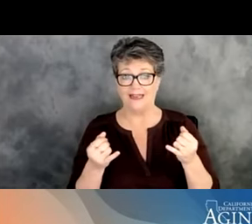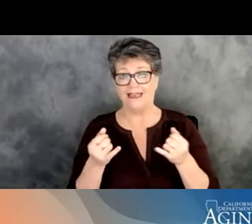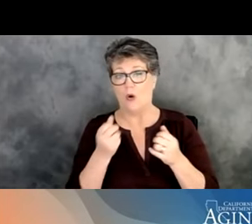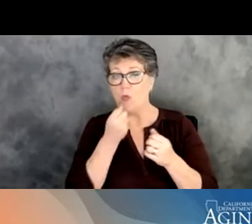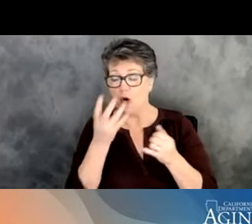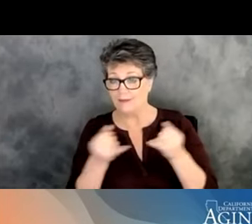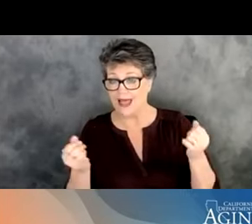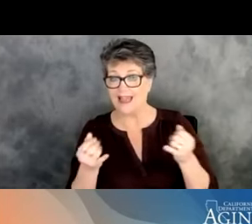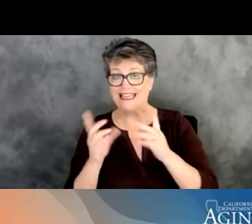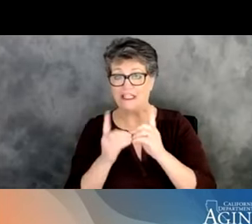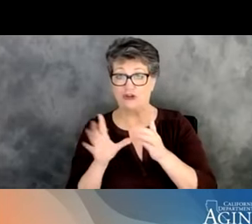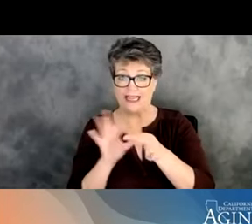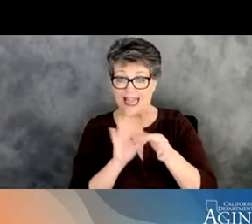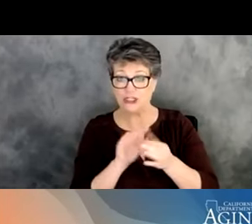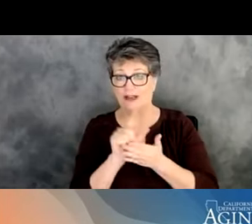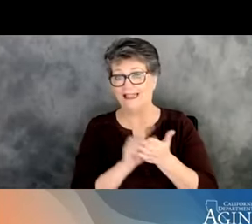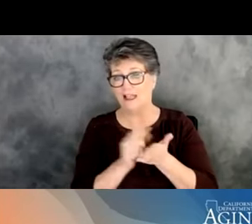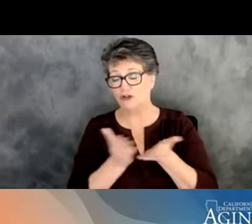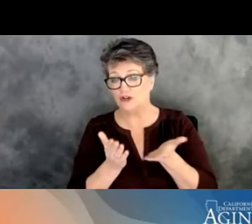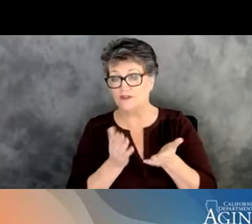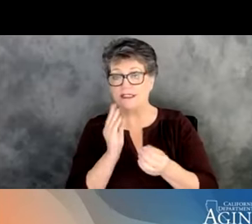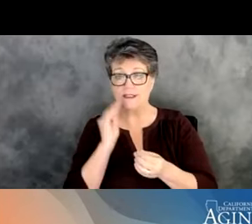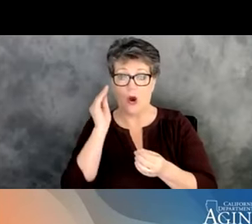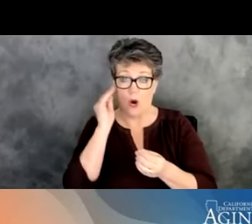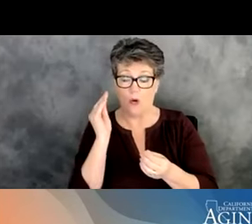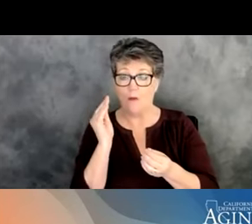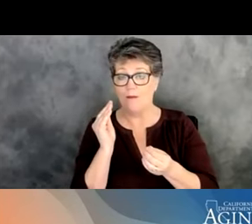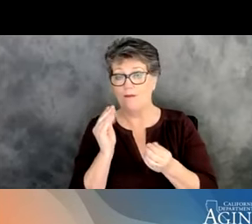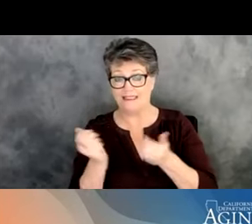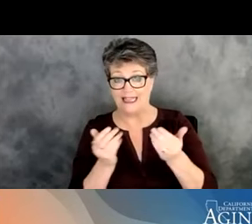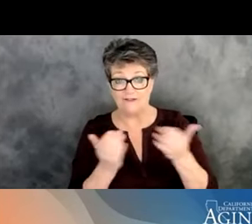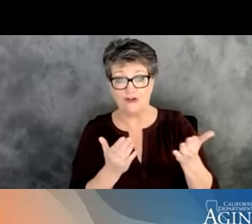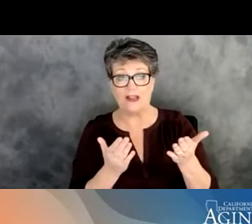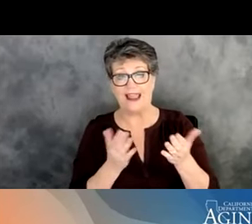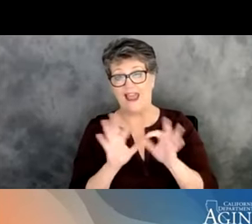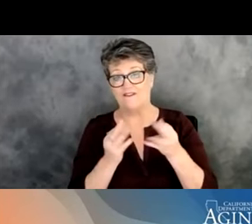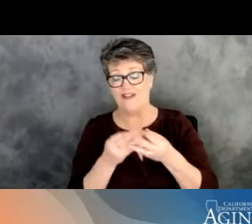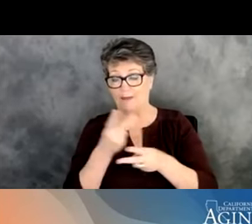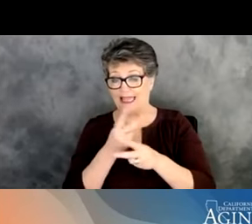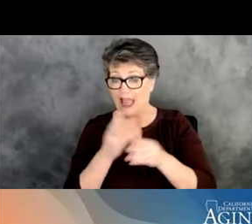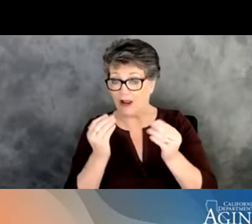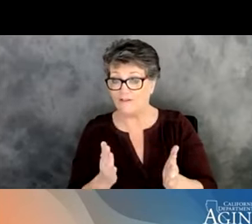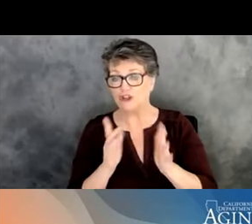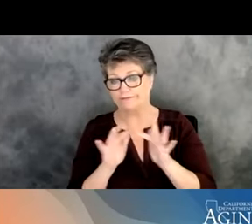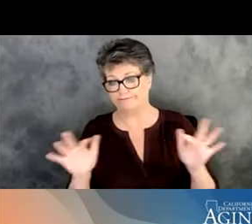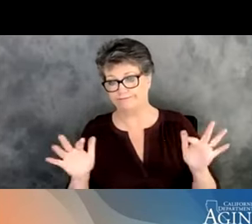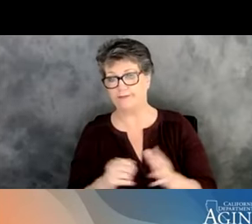legal services, home delivery and community center meals, family caregiving, and so much more.